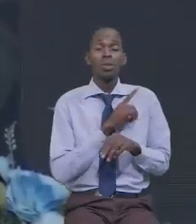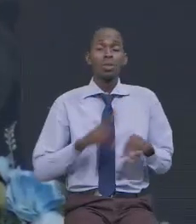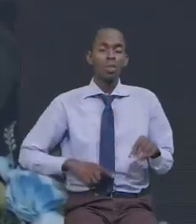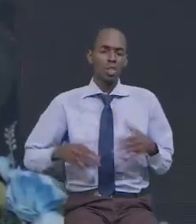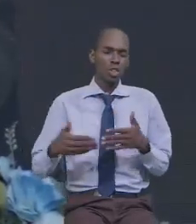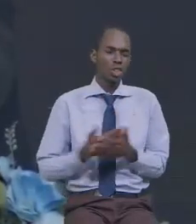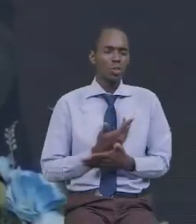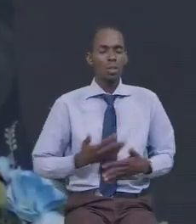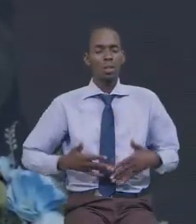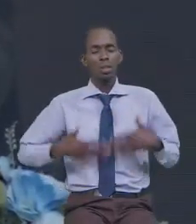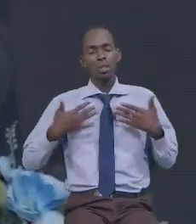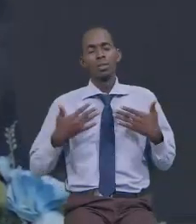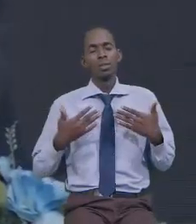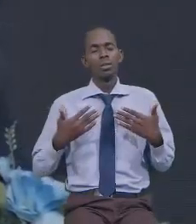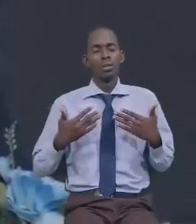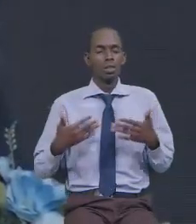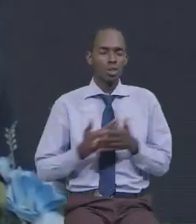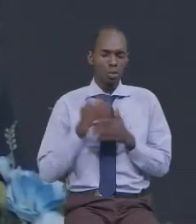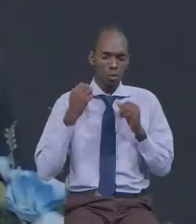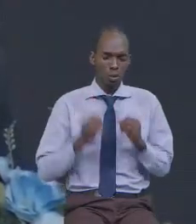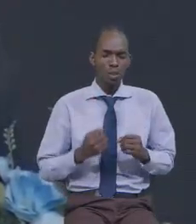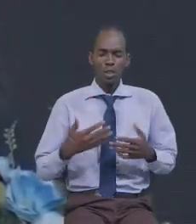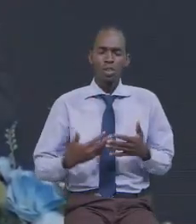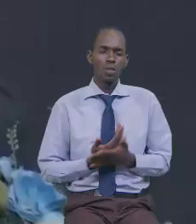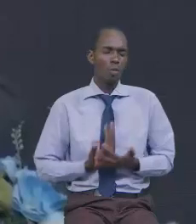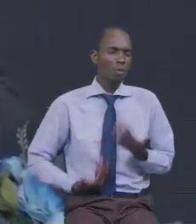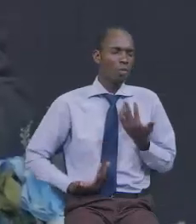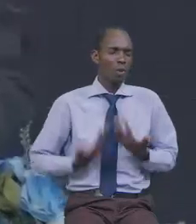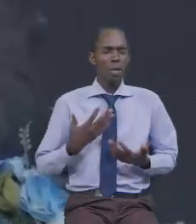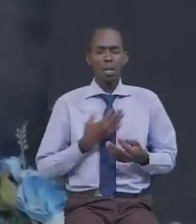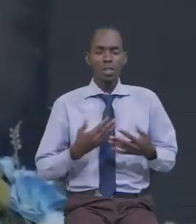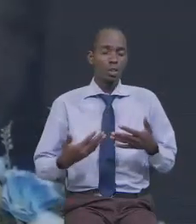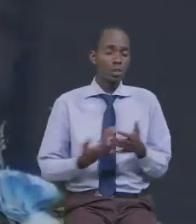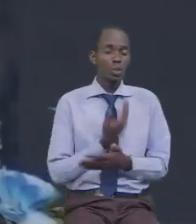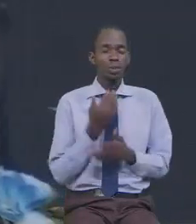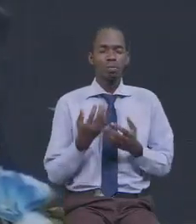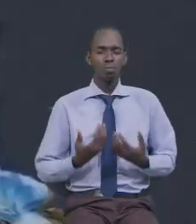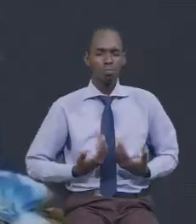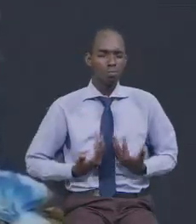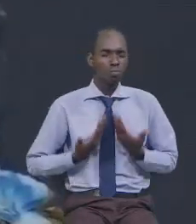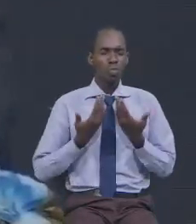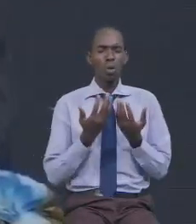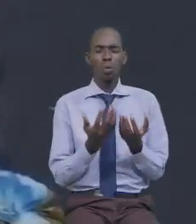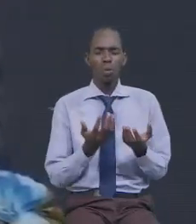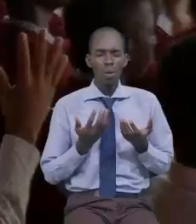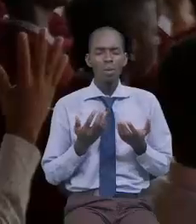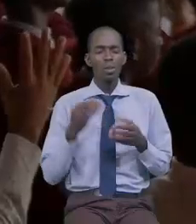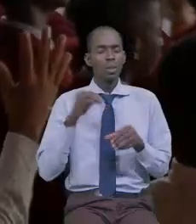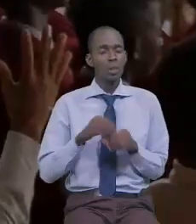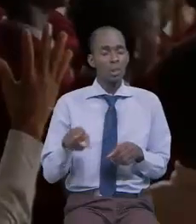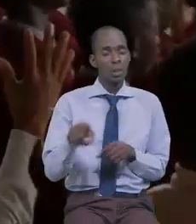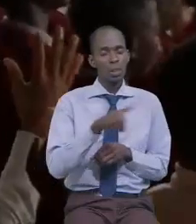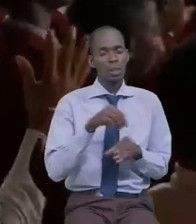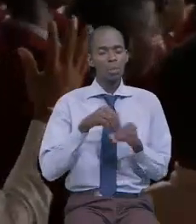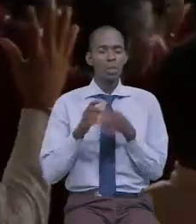new vitality, a new fire, a new passion, a new zeal in them in